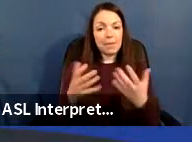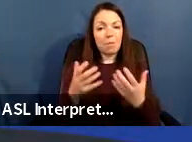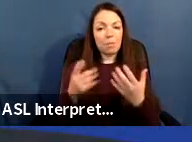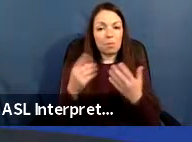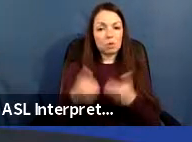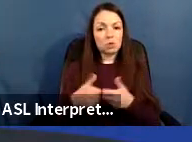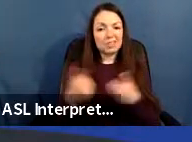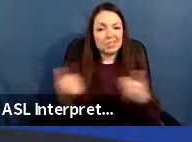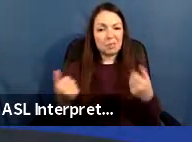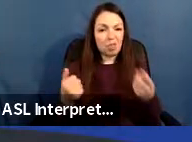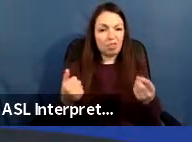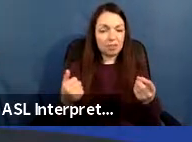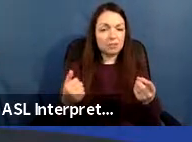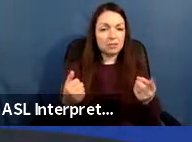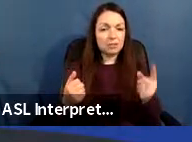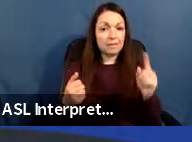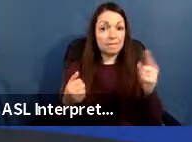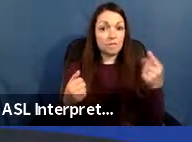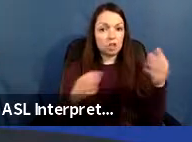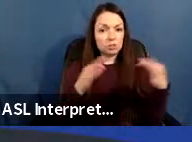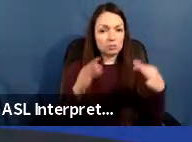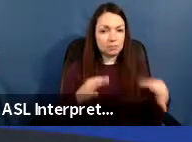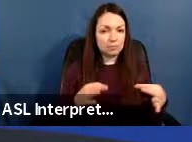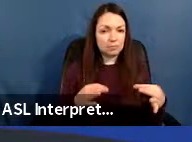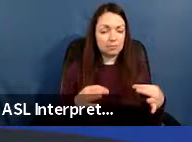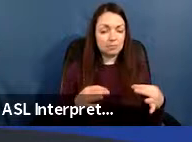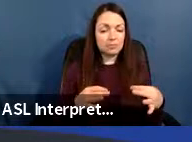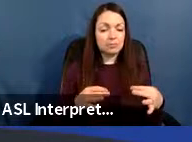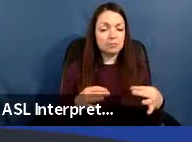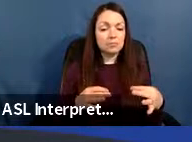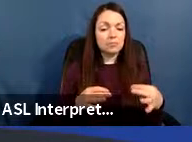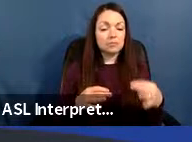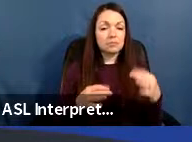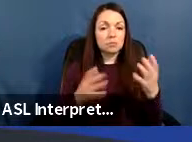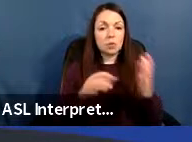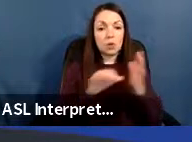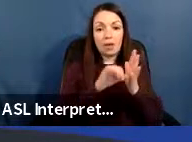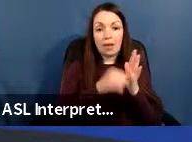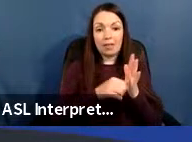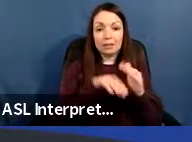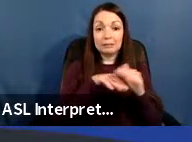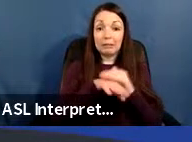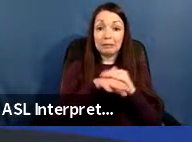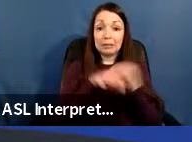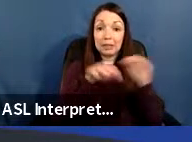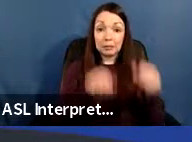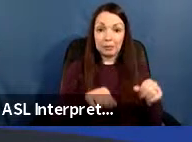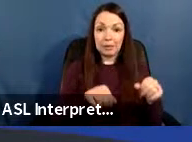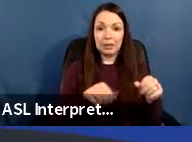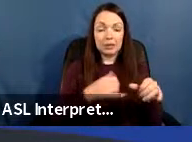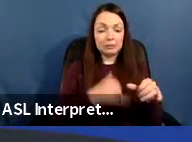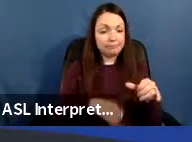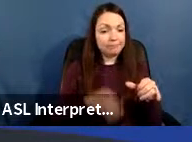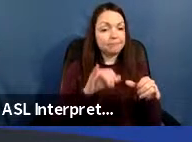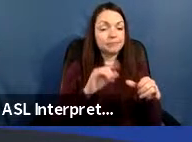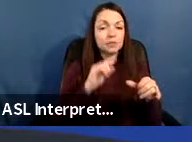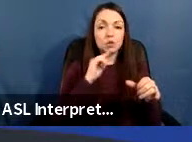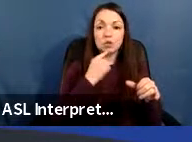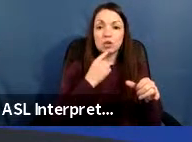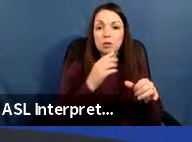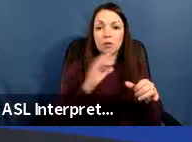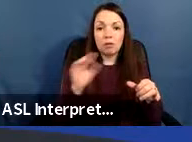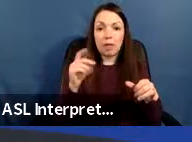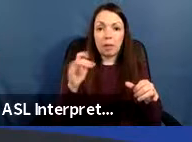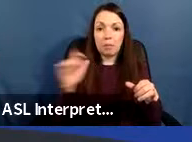others before we dive into the other budget categories, because we wanted to highlight that accessibility remains a critical capital priority